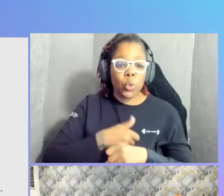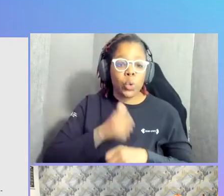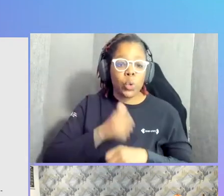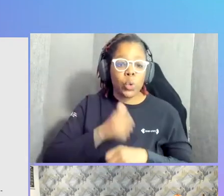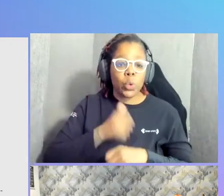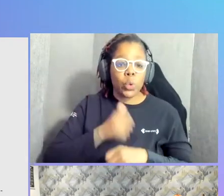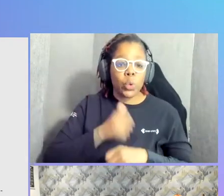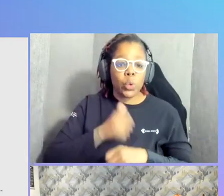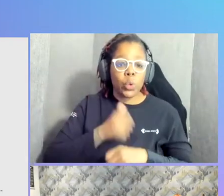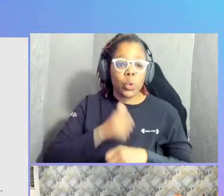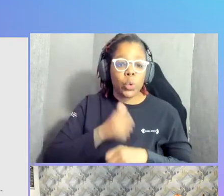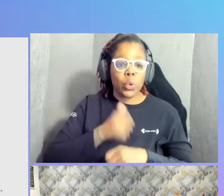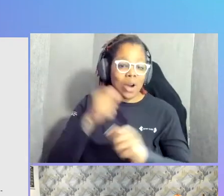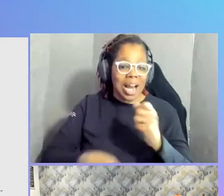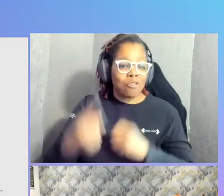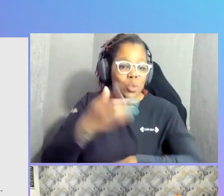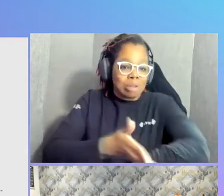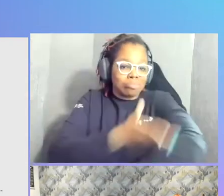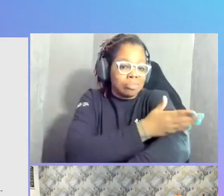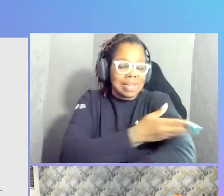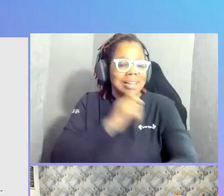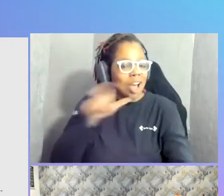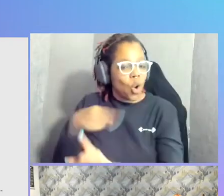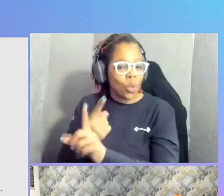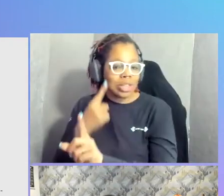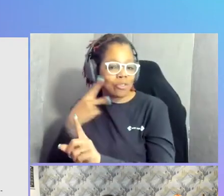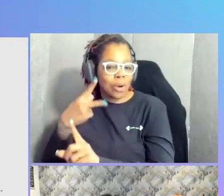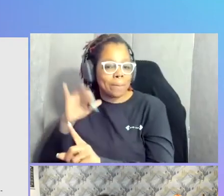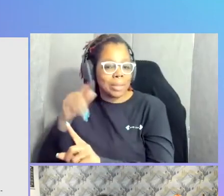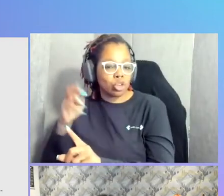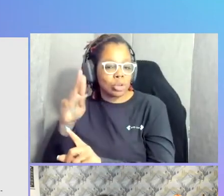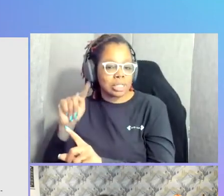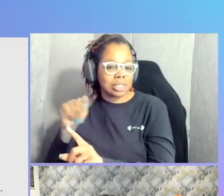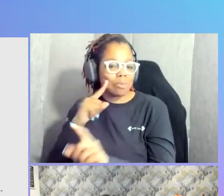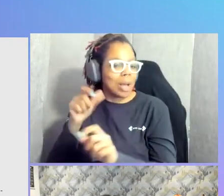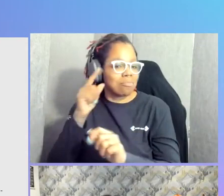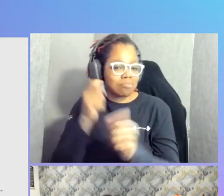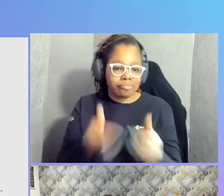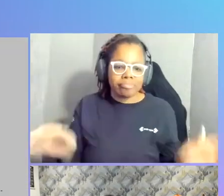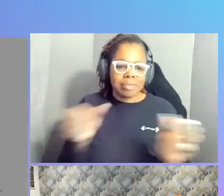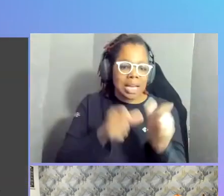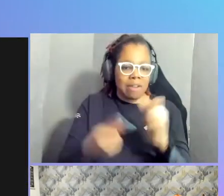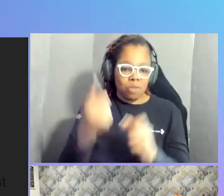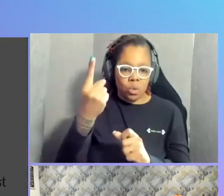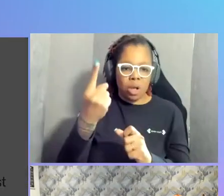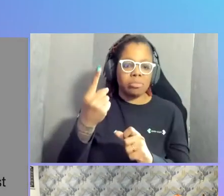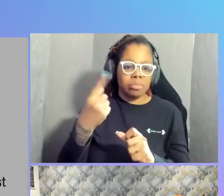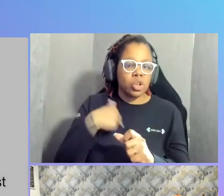for everybody, not just for Pinterest, but for everybody. You can extend that to many.